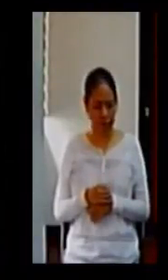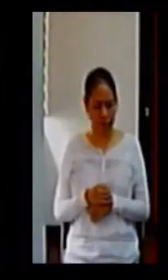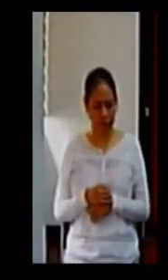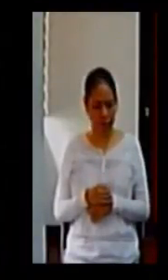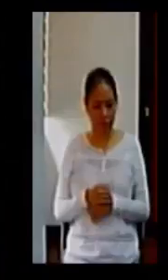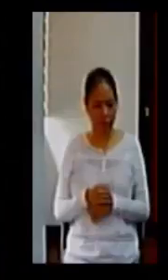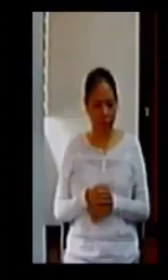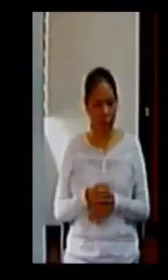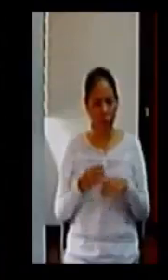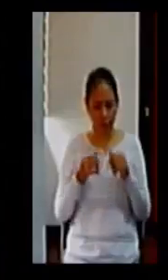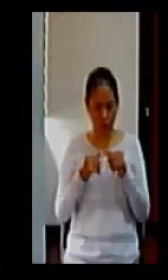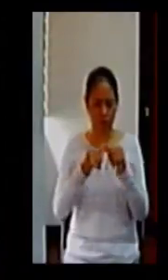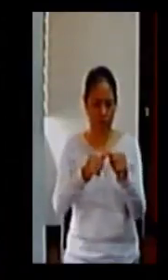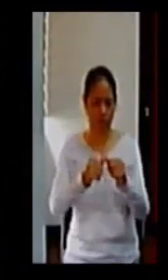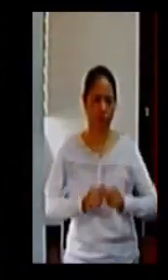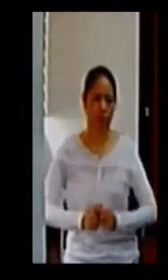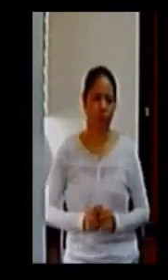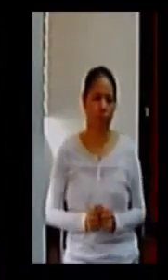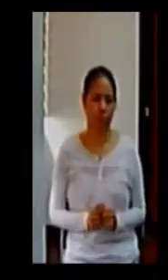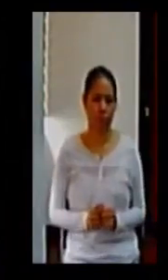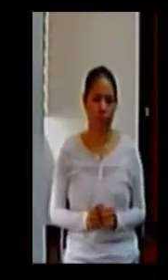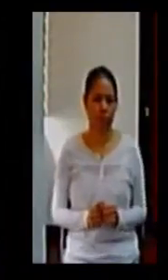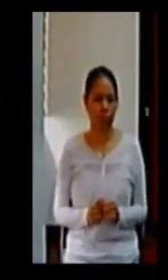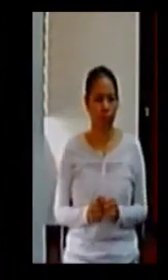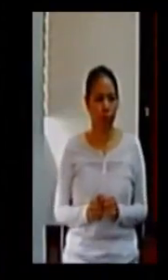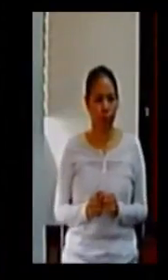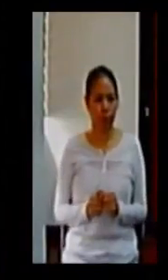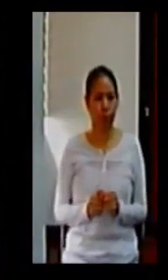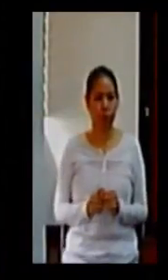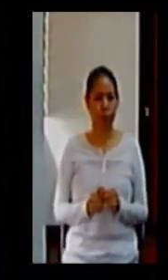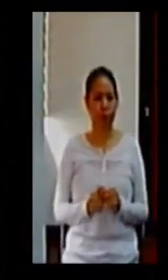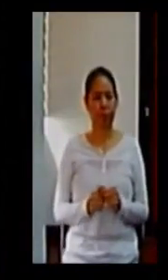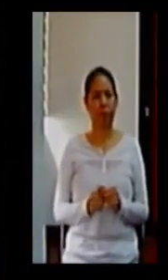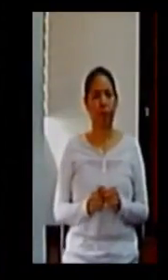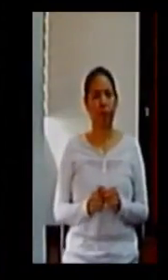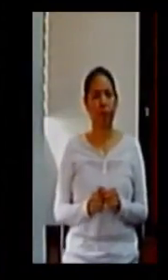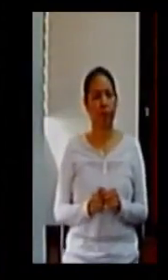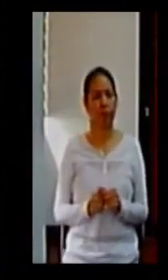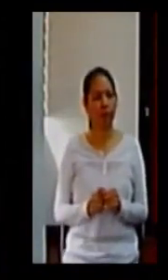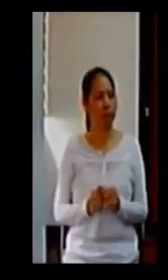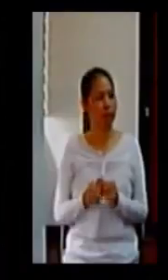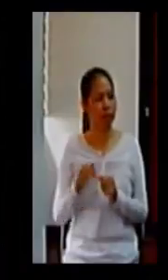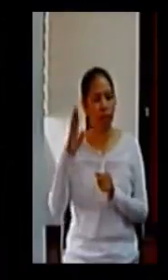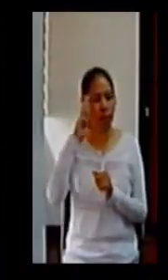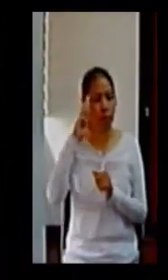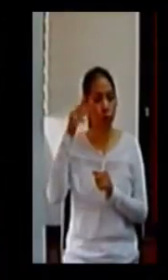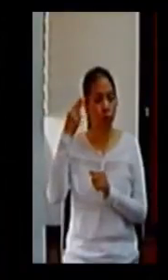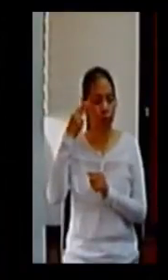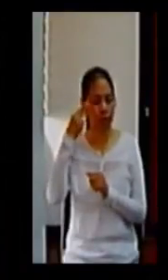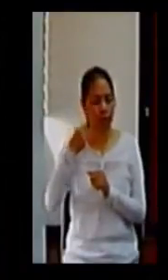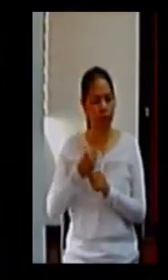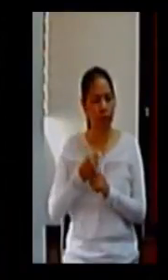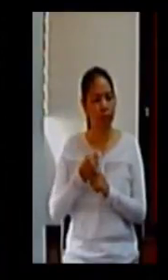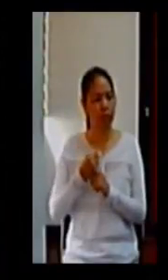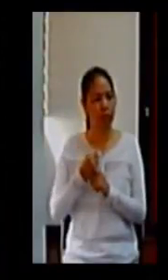May I proceed, Your Honors? Please proceed. Mr. Buukan Hangdaan is